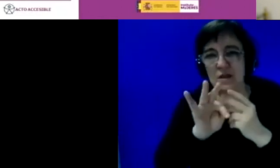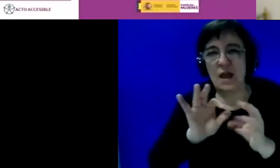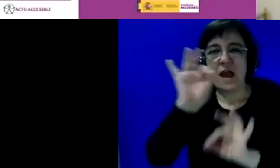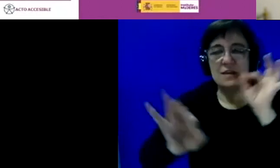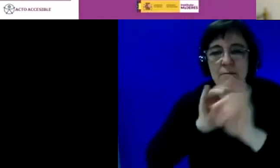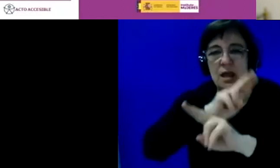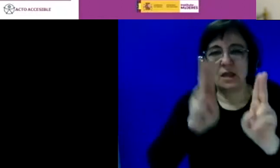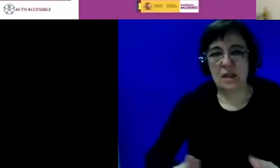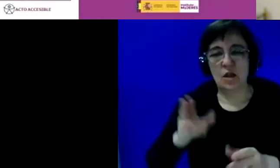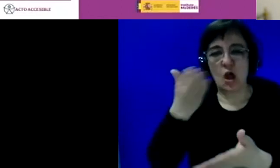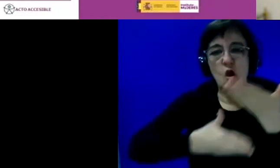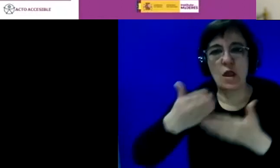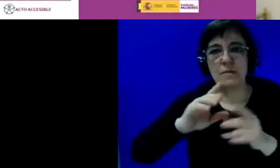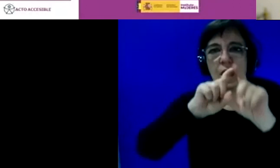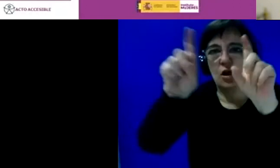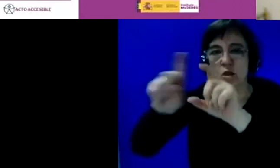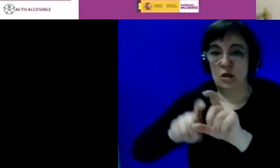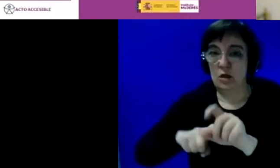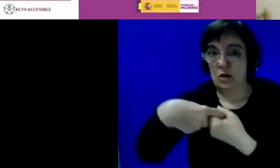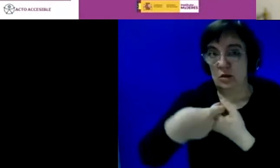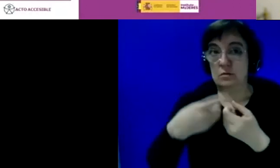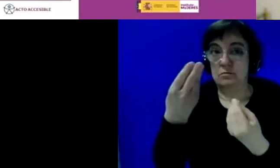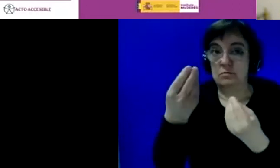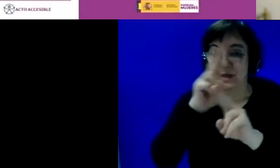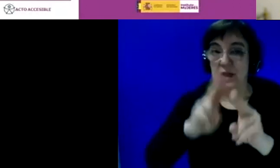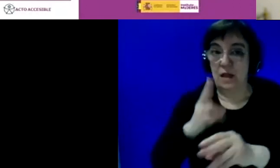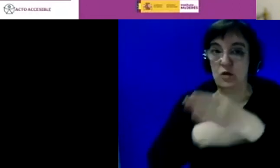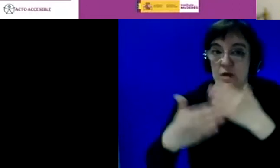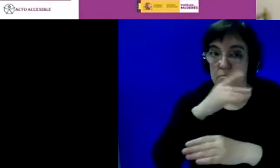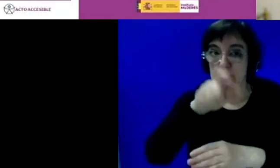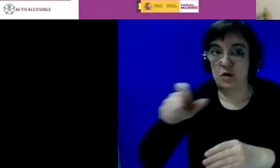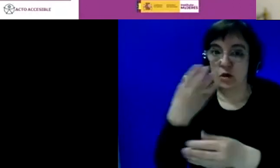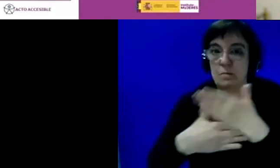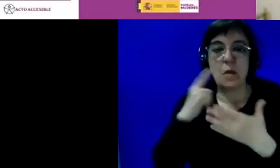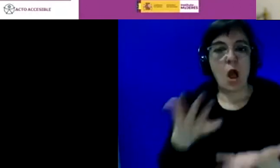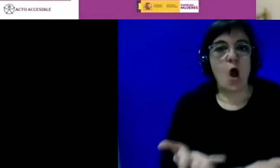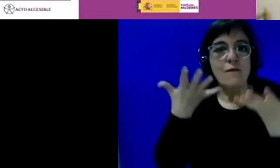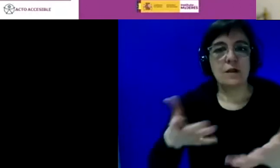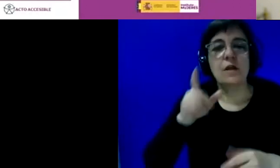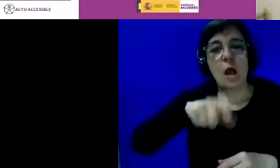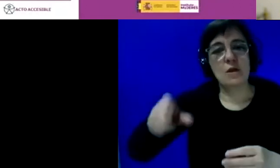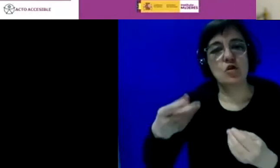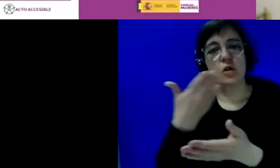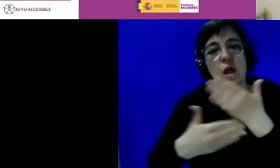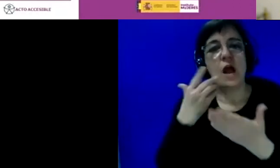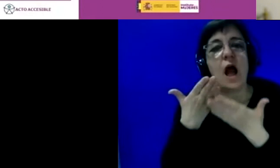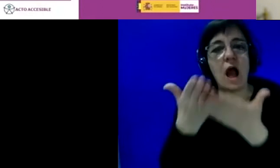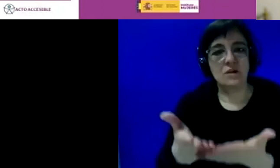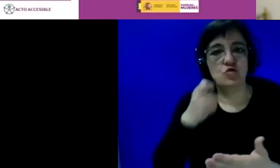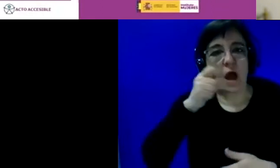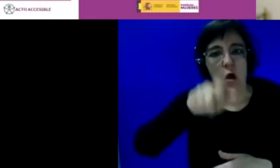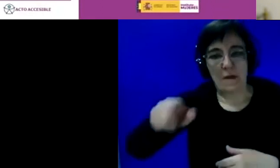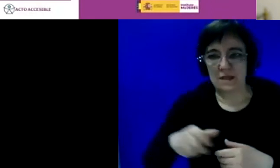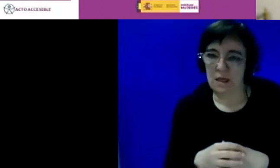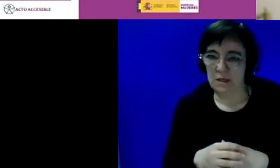disabilities to help accommodate people with disabilities and provide them with humanitarian aid. On the basis of NADU